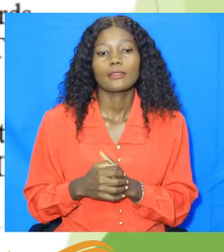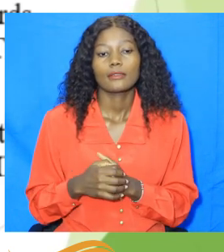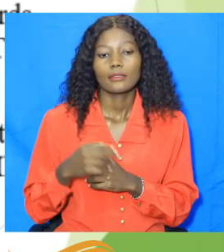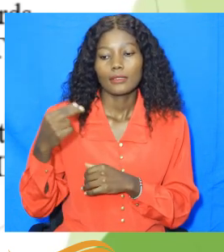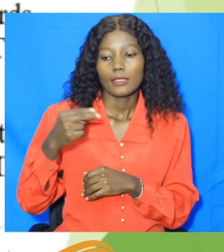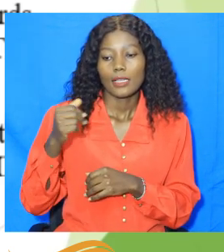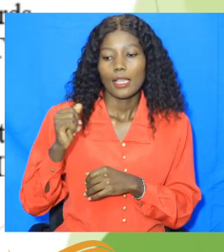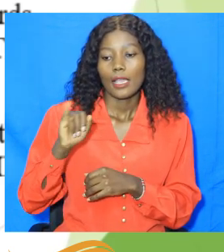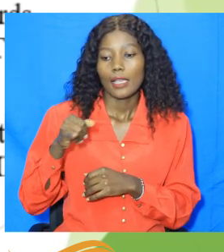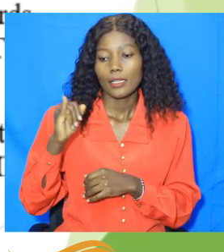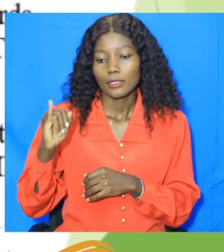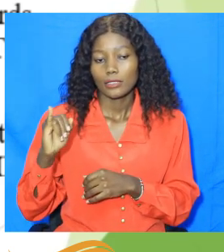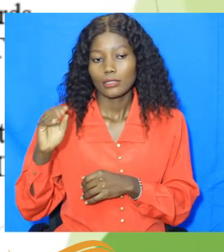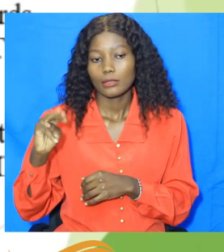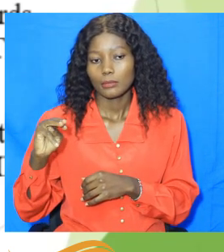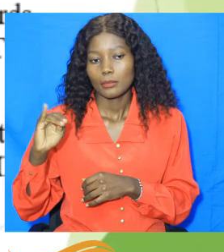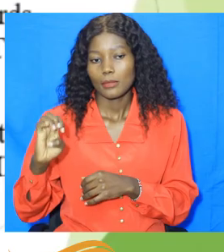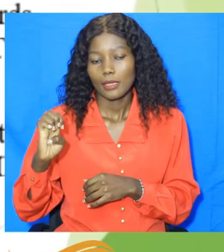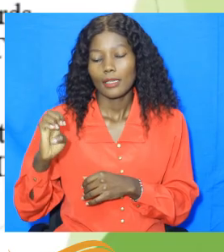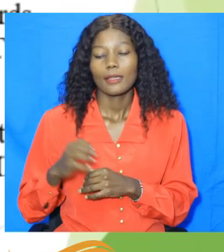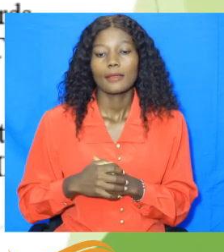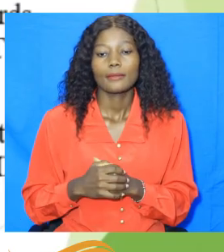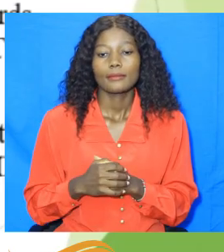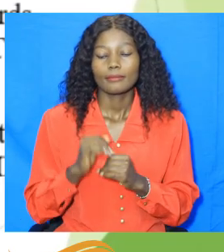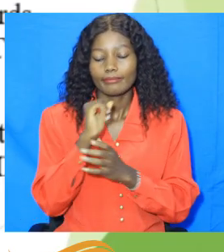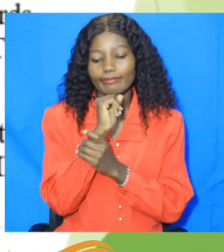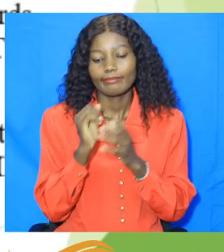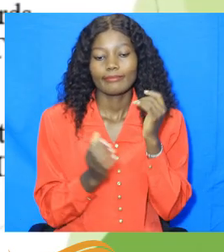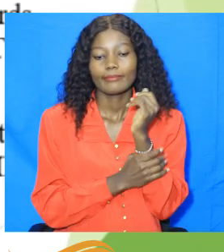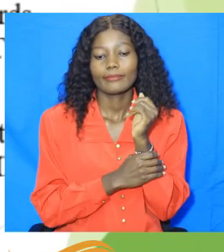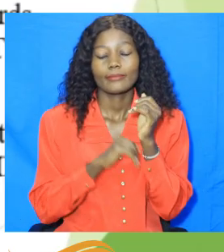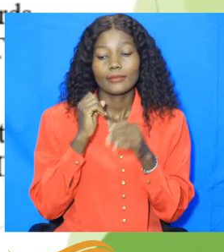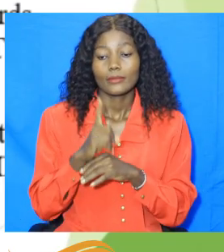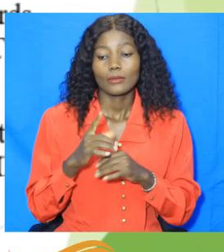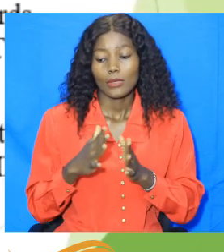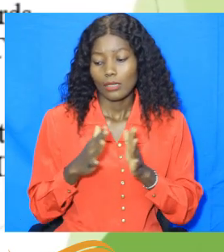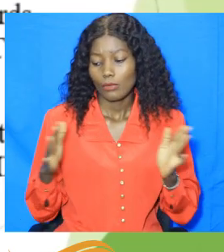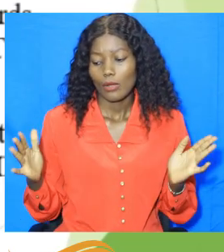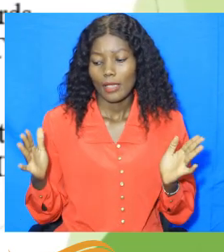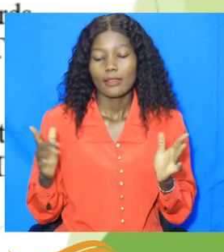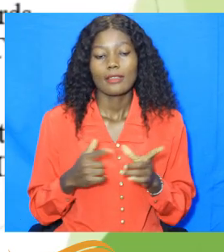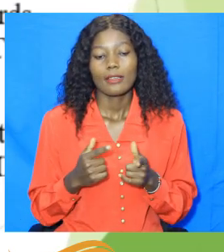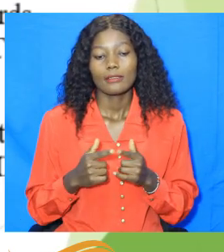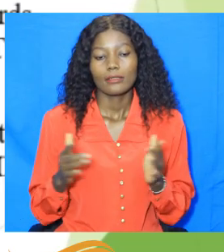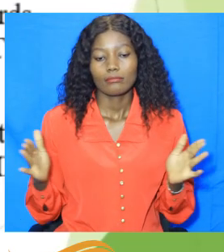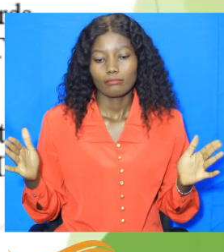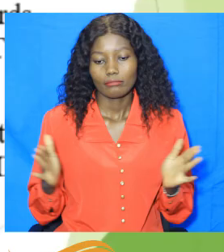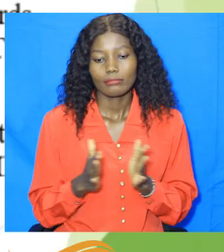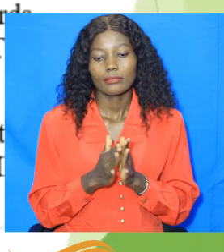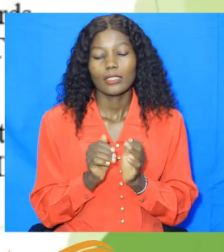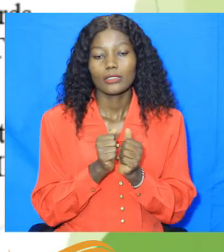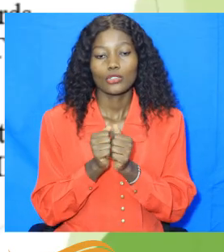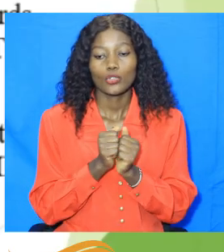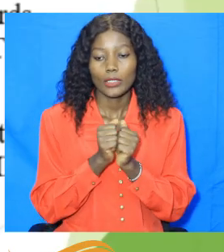Suzukete Hajime, the hands should be wide, then bring them together. That